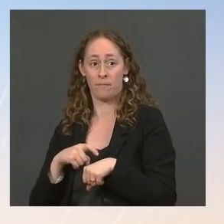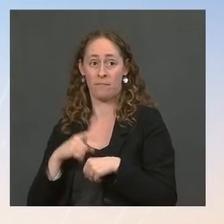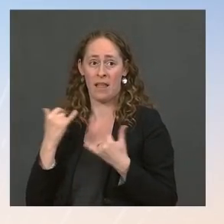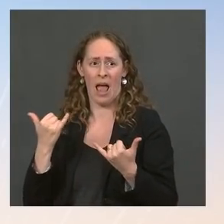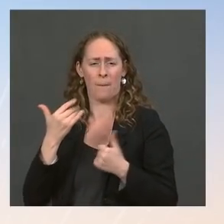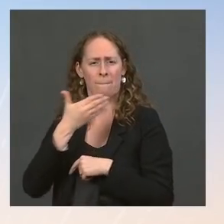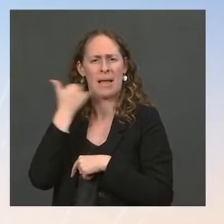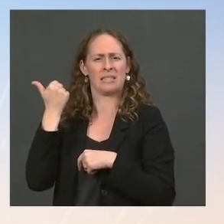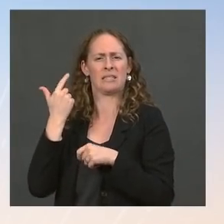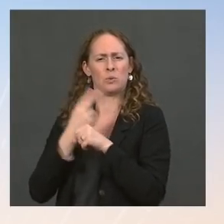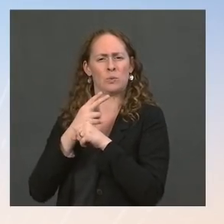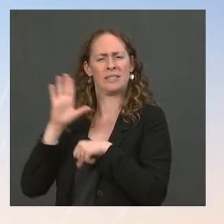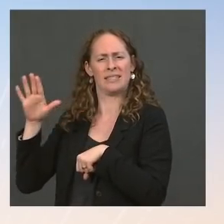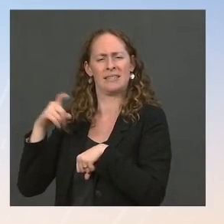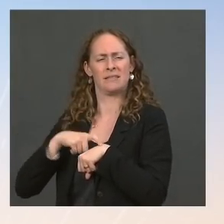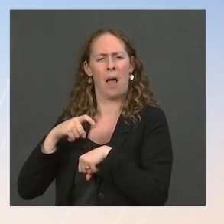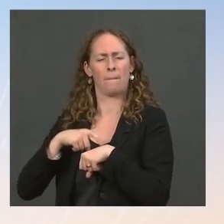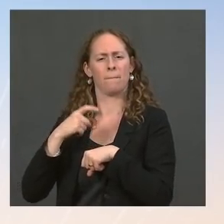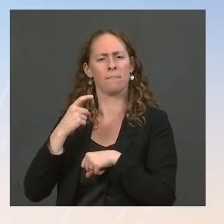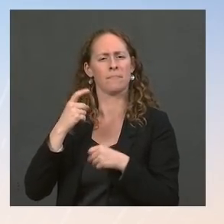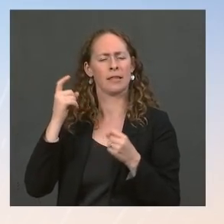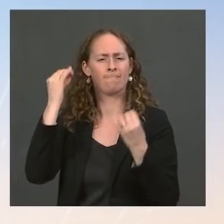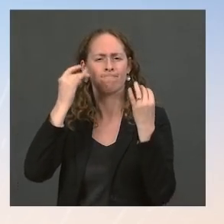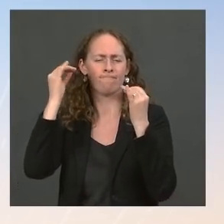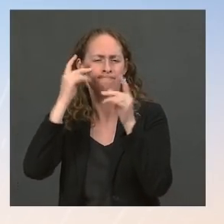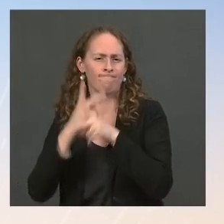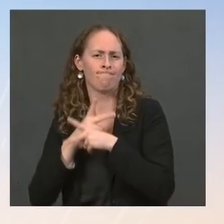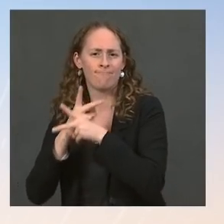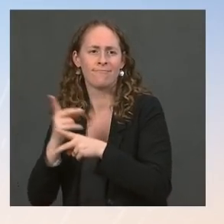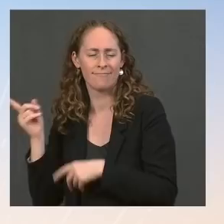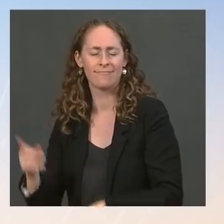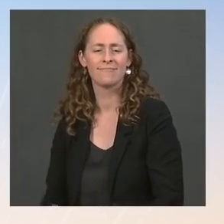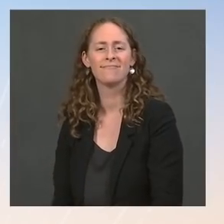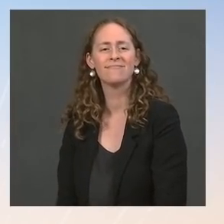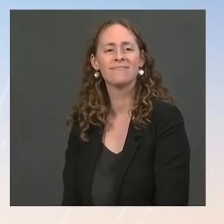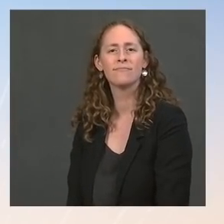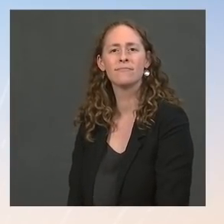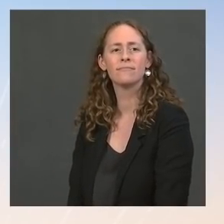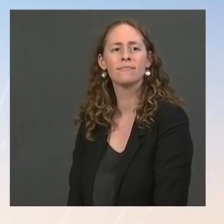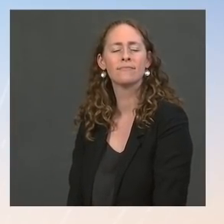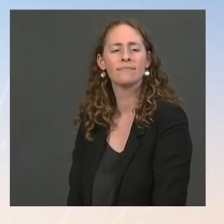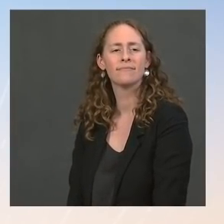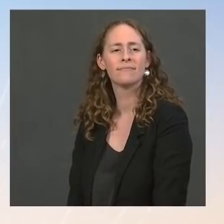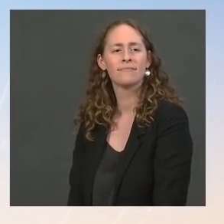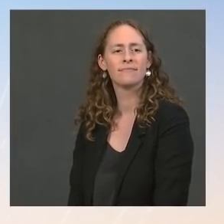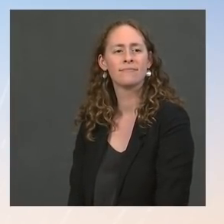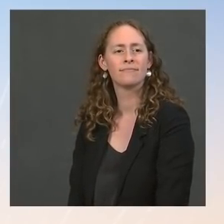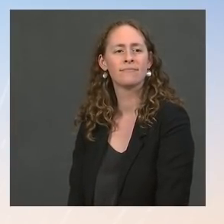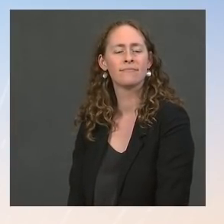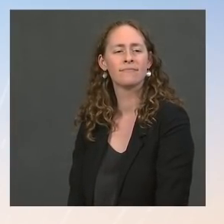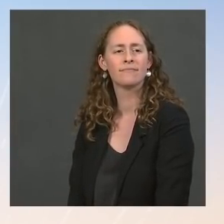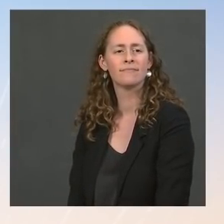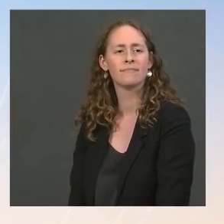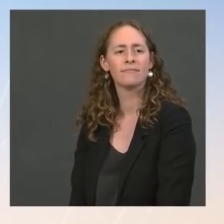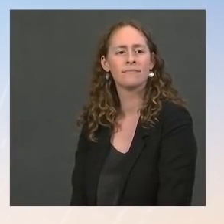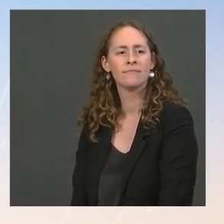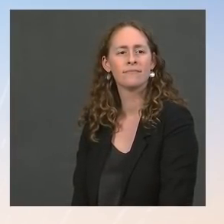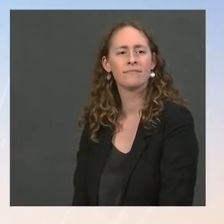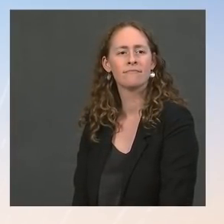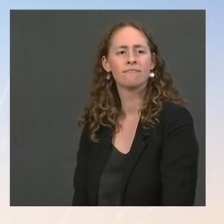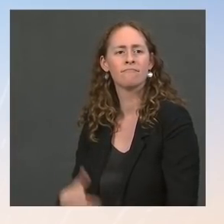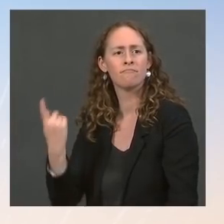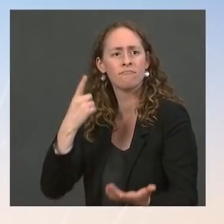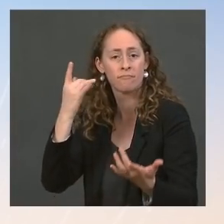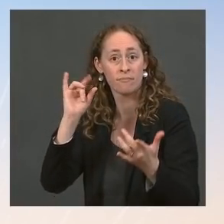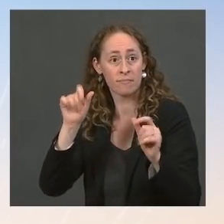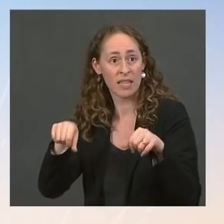time. Go ahead. Thanks, Jen. How are the White House and the federal government preparing for a possible shutdown tomorrow, just